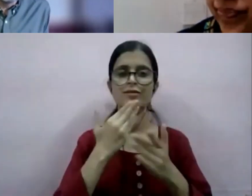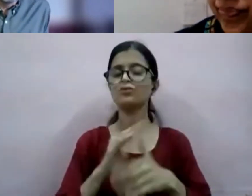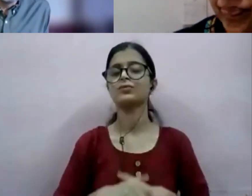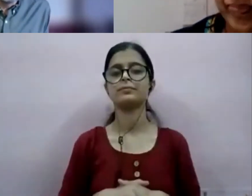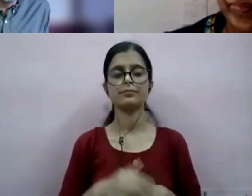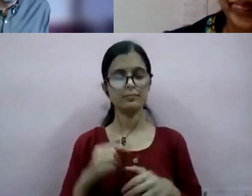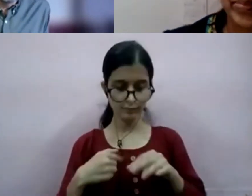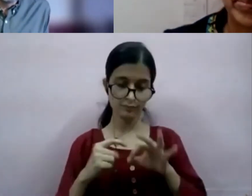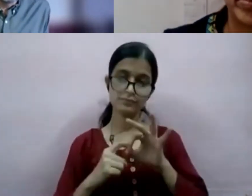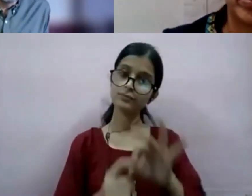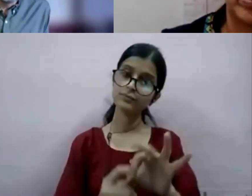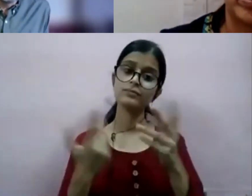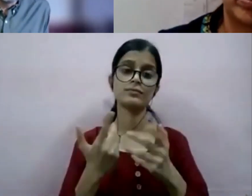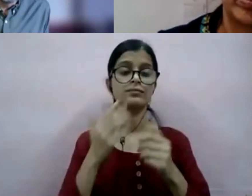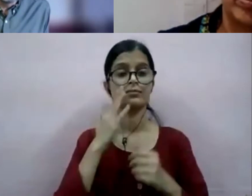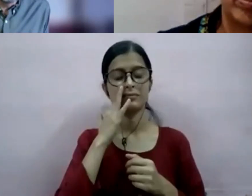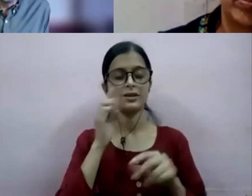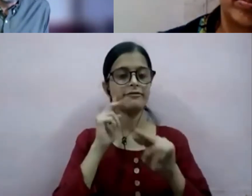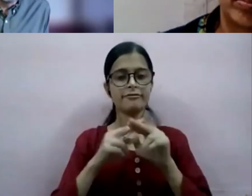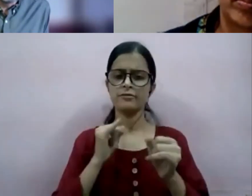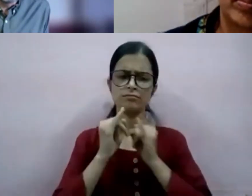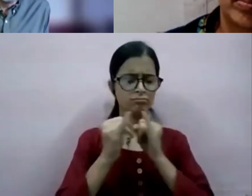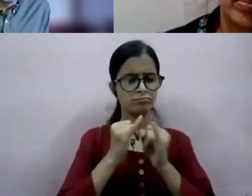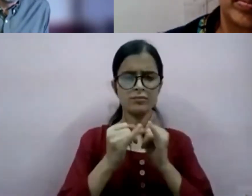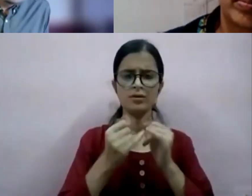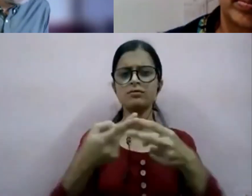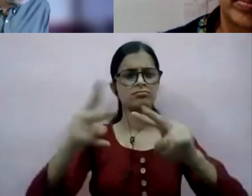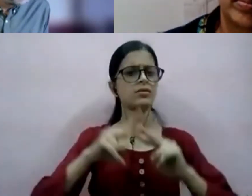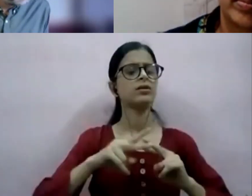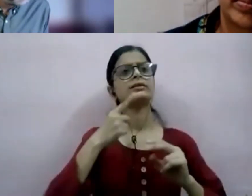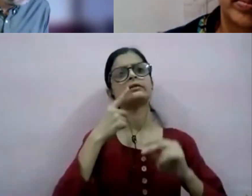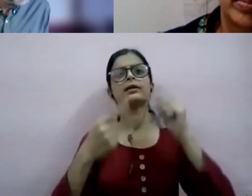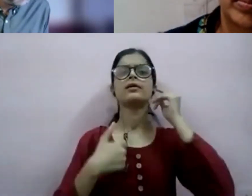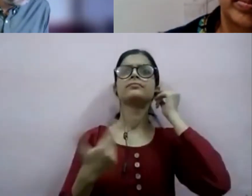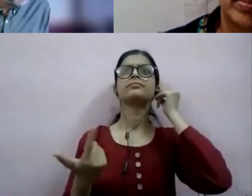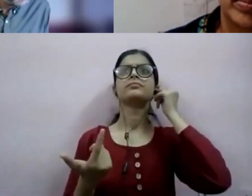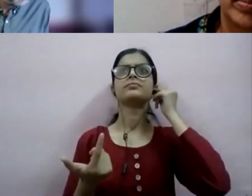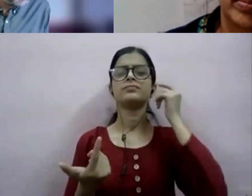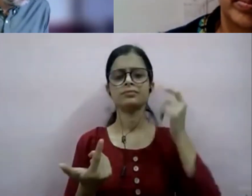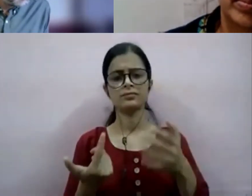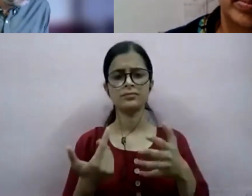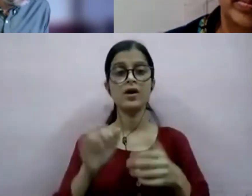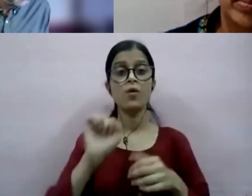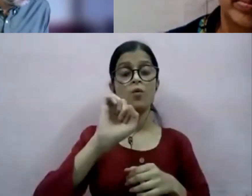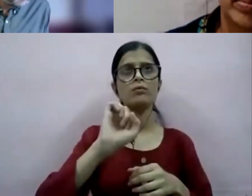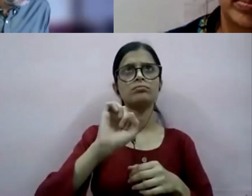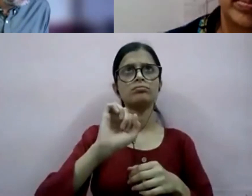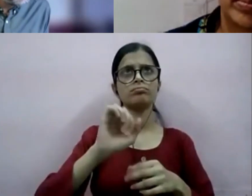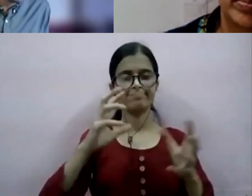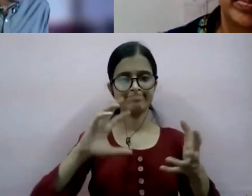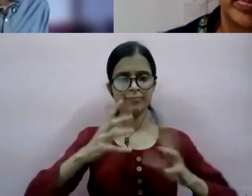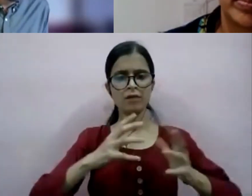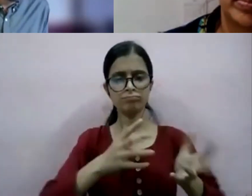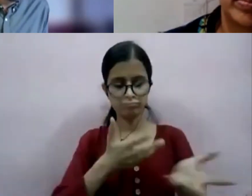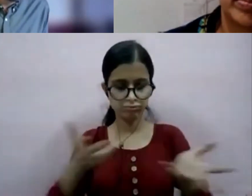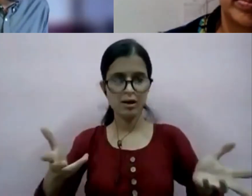that, say, if in an interview, a respondent says that, say, his productivity is hampered, I mean,